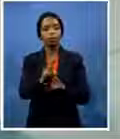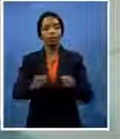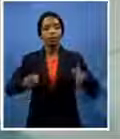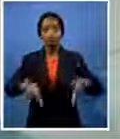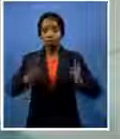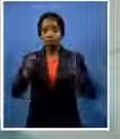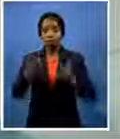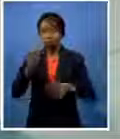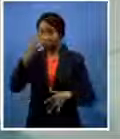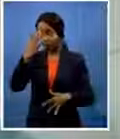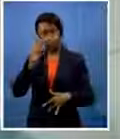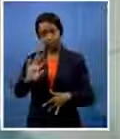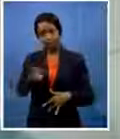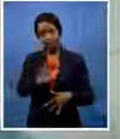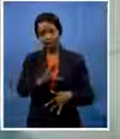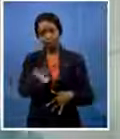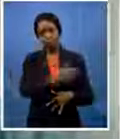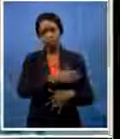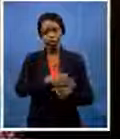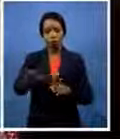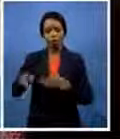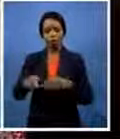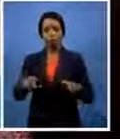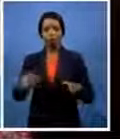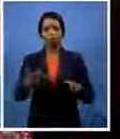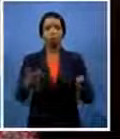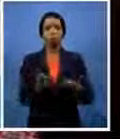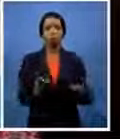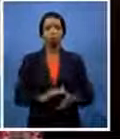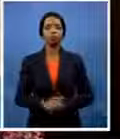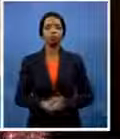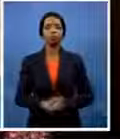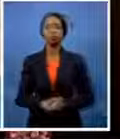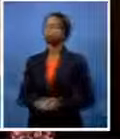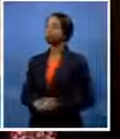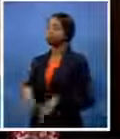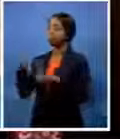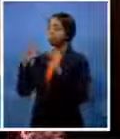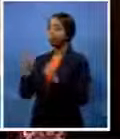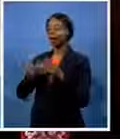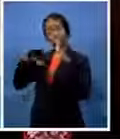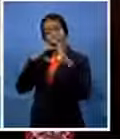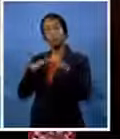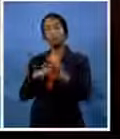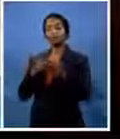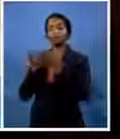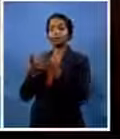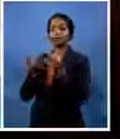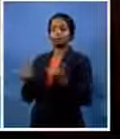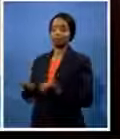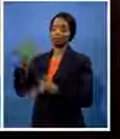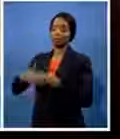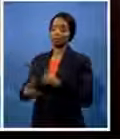right, we have to wrap up our conversation, but just a quick one. How's the FFC interacting with government in the fight